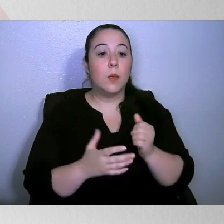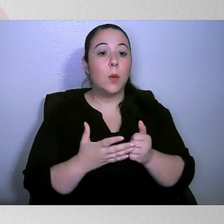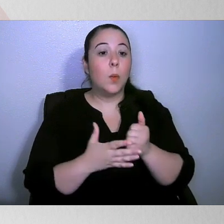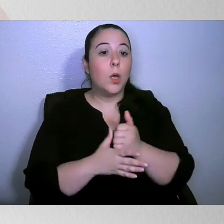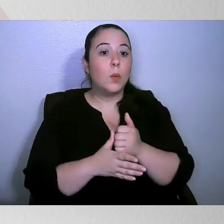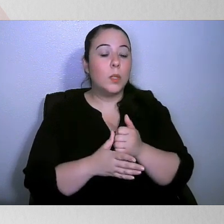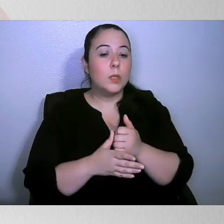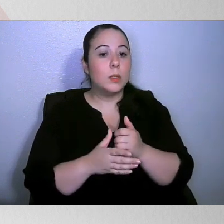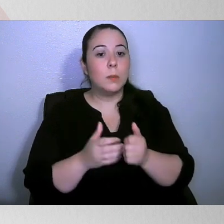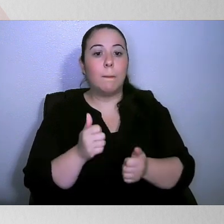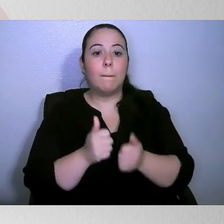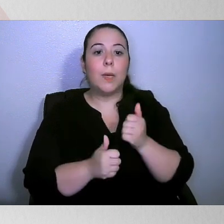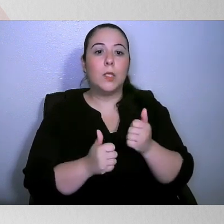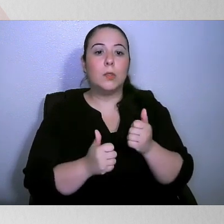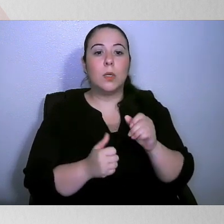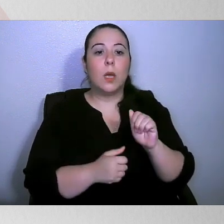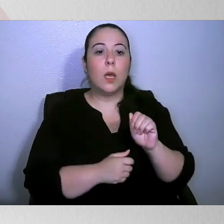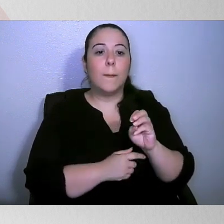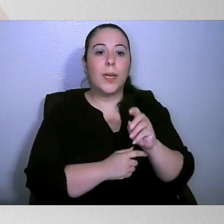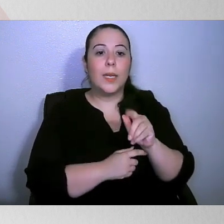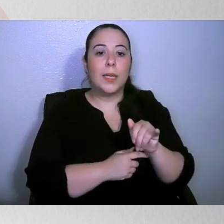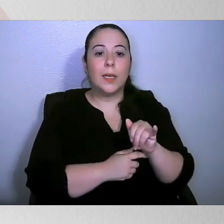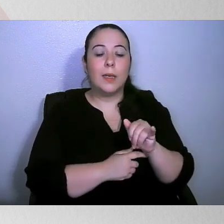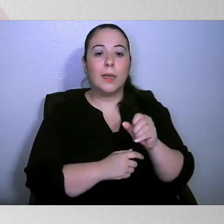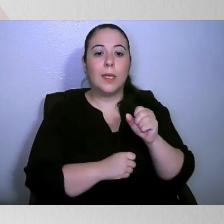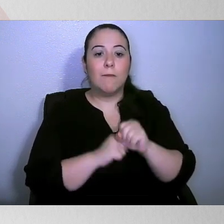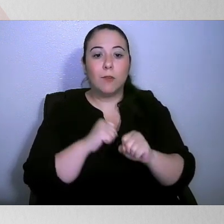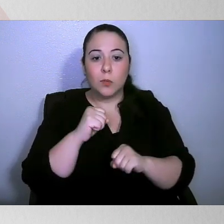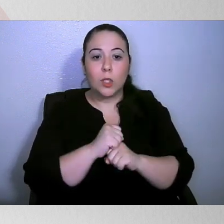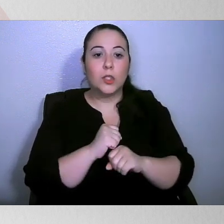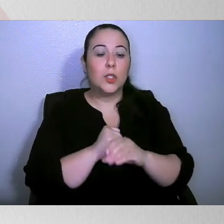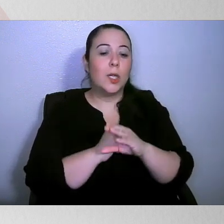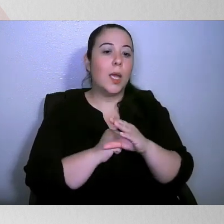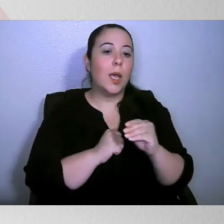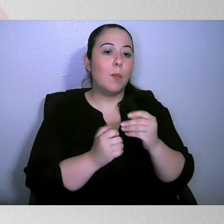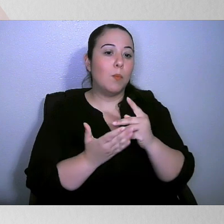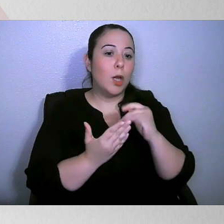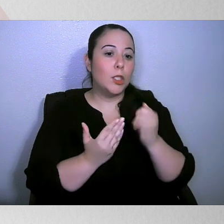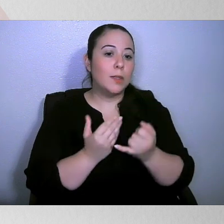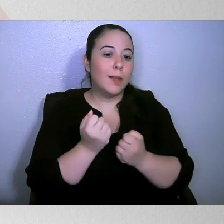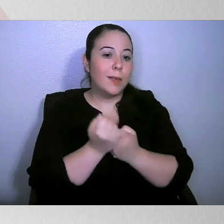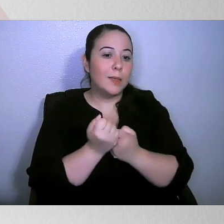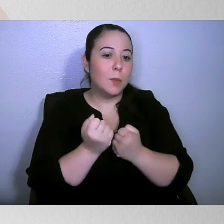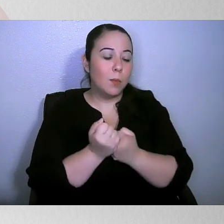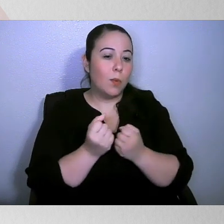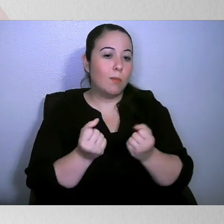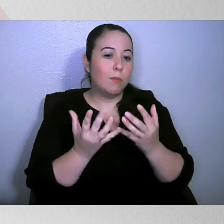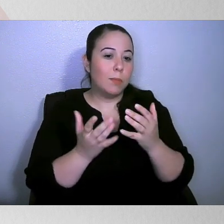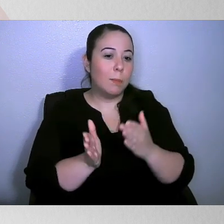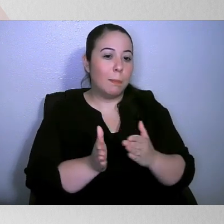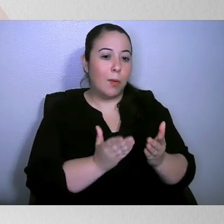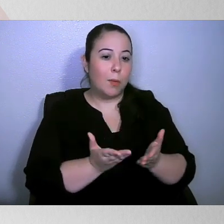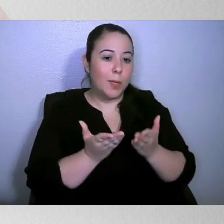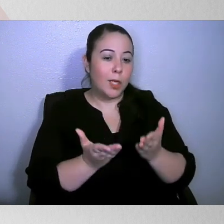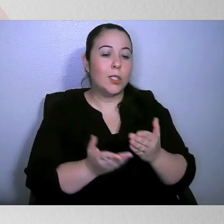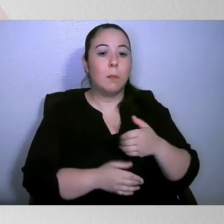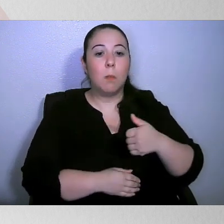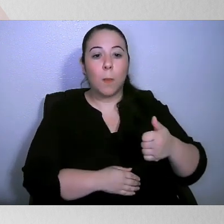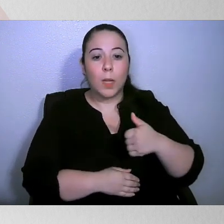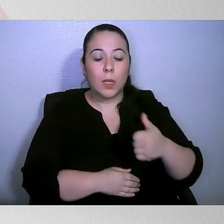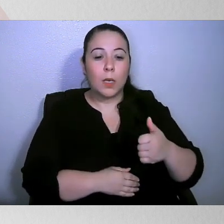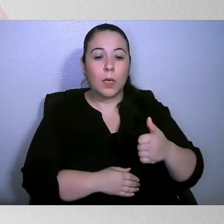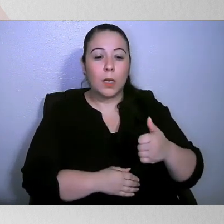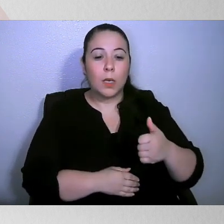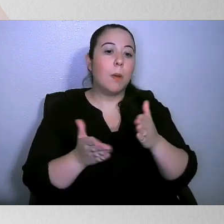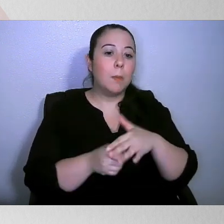amenity and infrastructure improvement projects that support multiple plan recommendations, including those related to mobility, creation of public space, provision